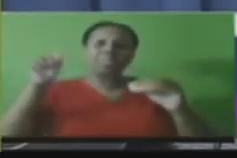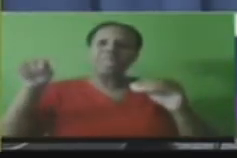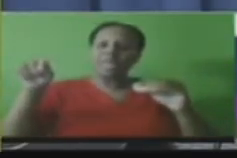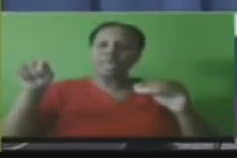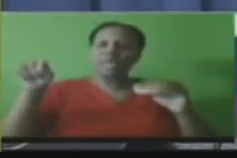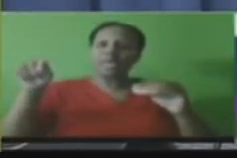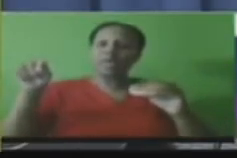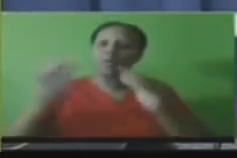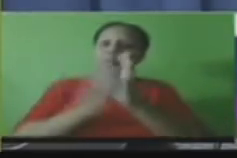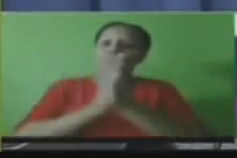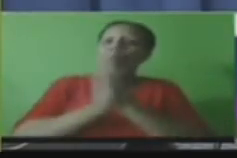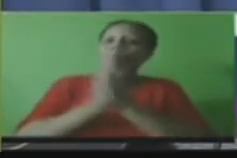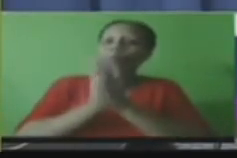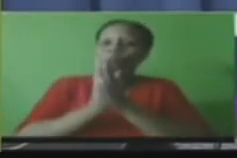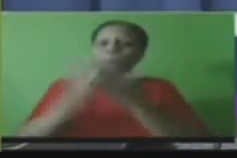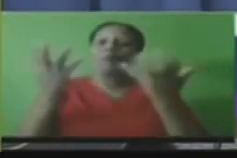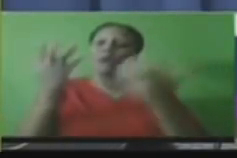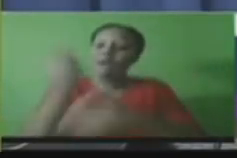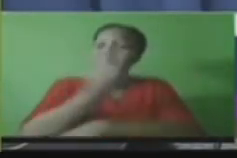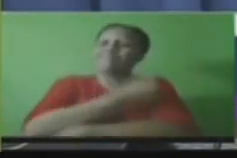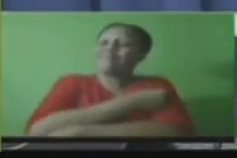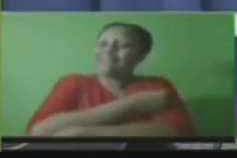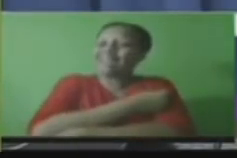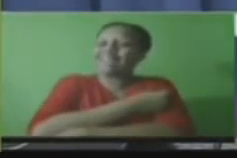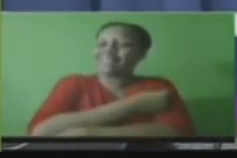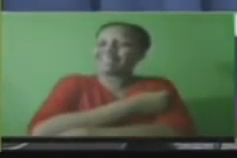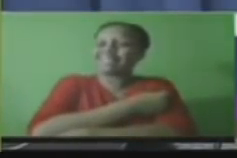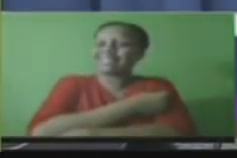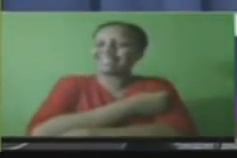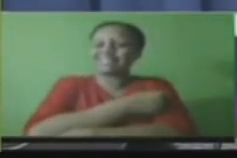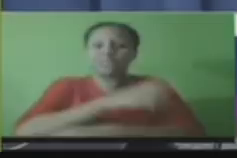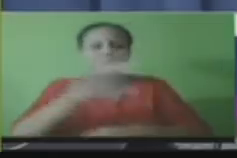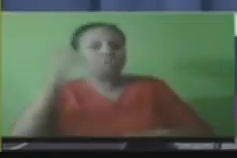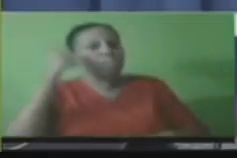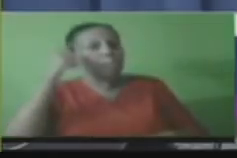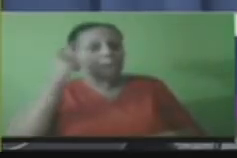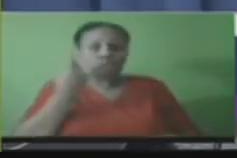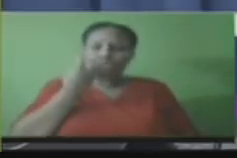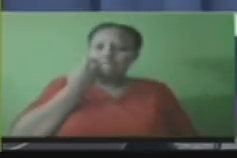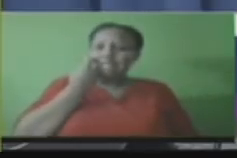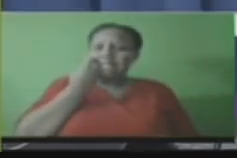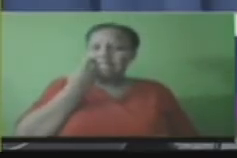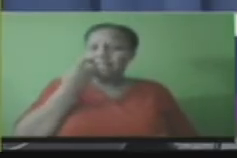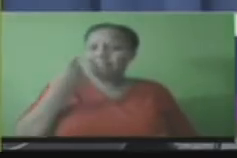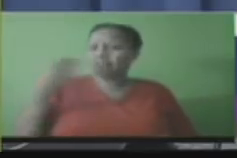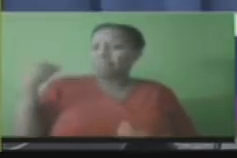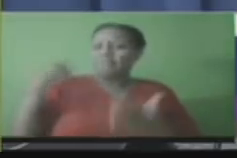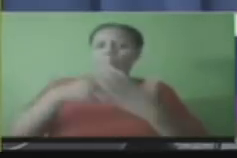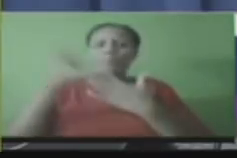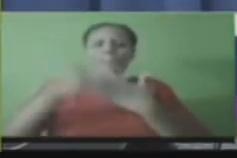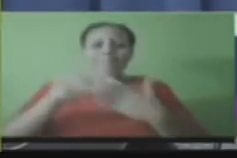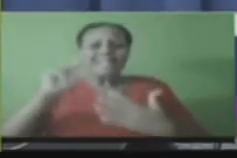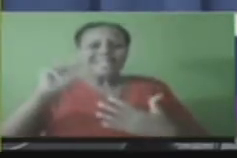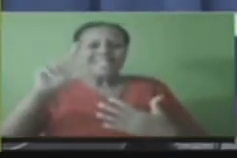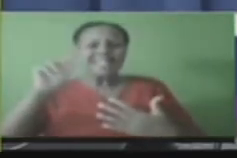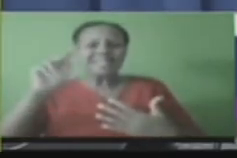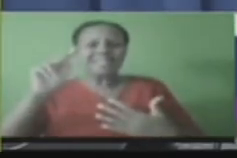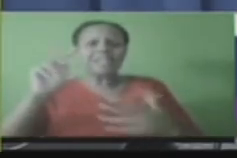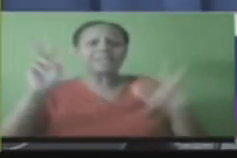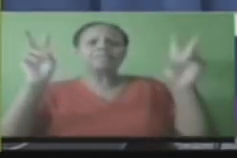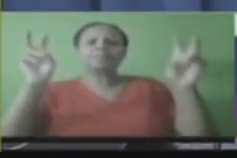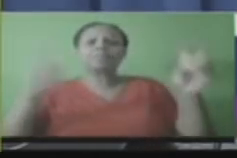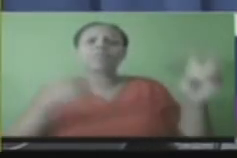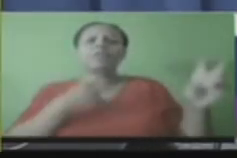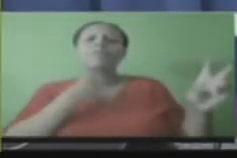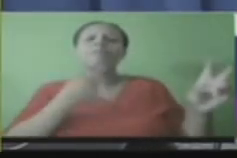of Vaccinations, using religious leaders, scientists, and so on. The response to that has been